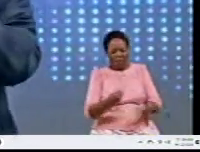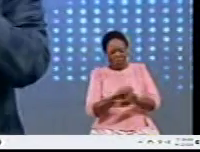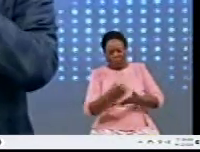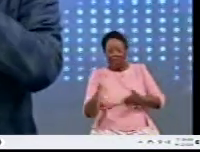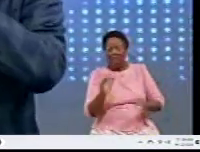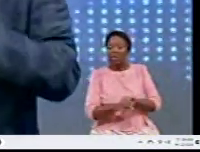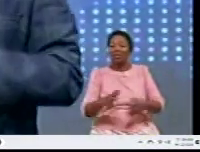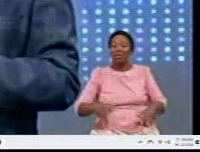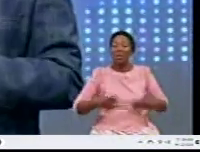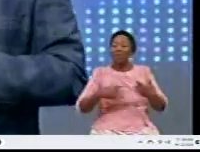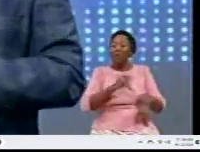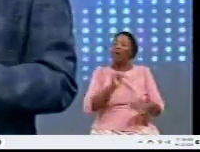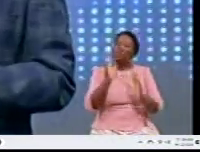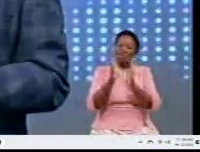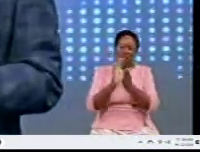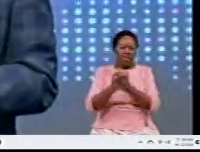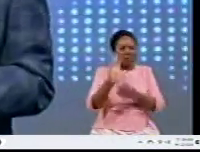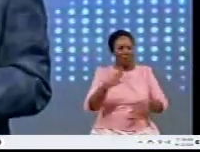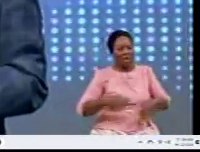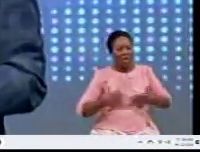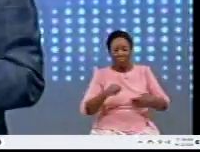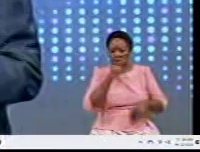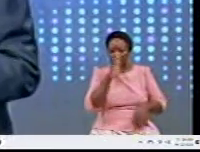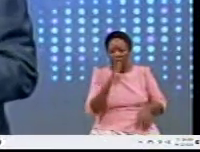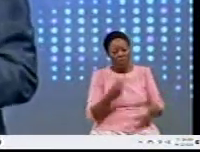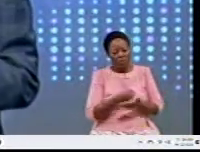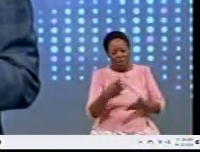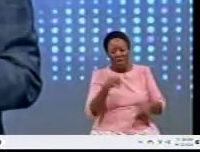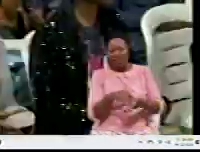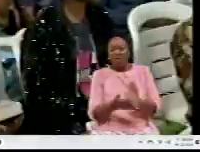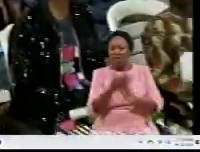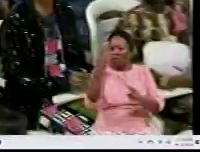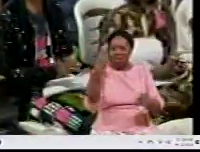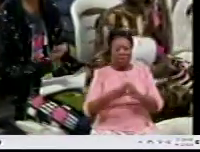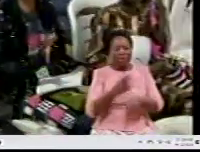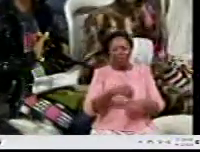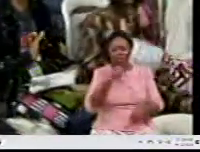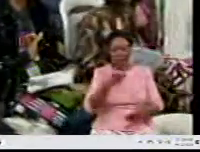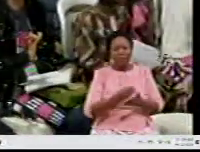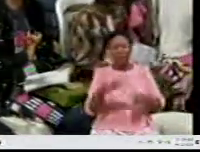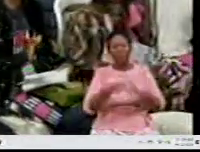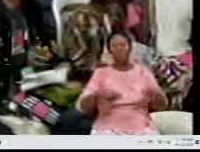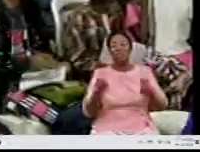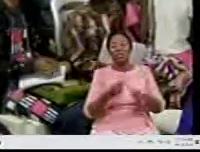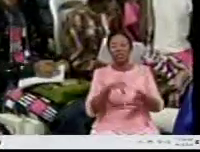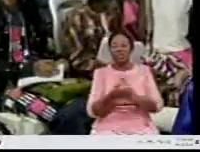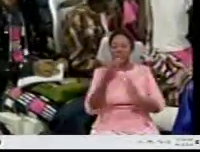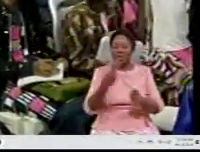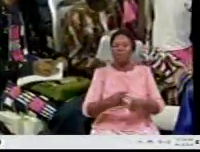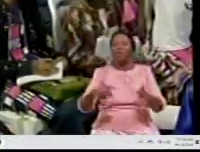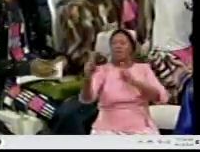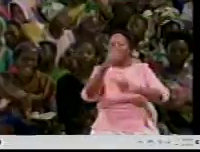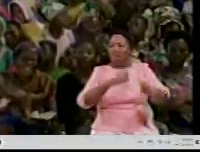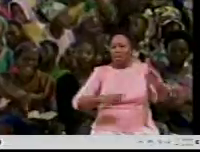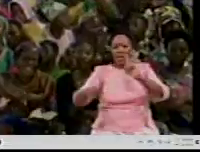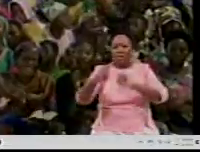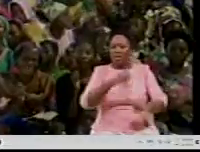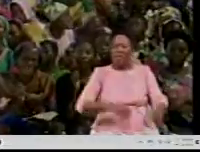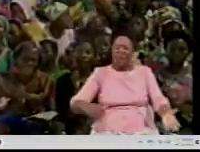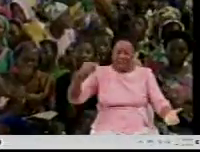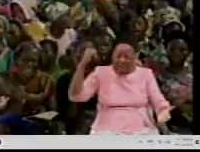life. I pray your life will not be wasted in sin. Yeah. Tell me